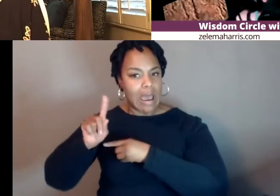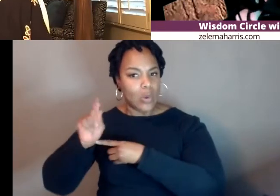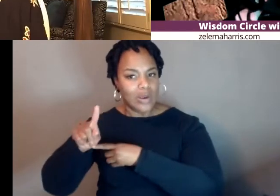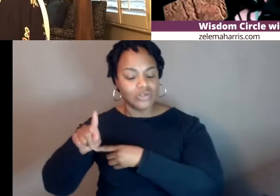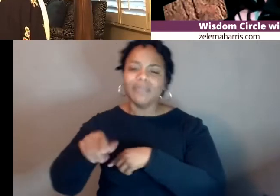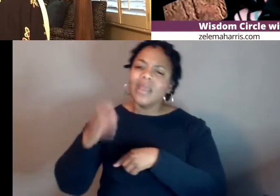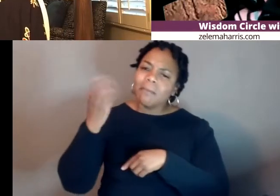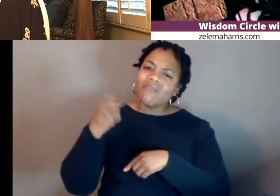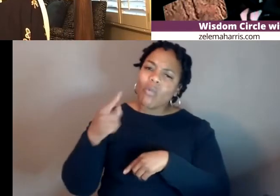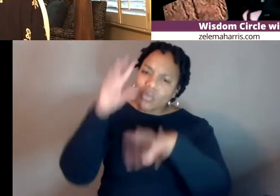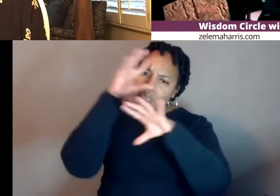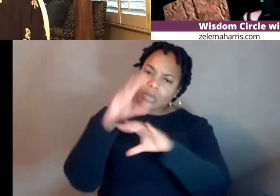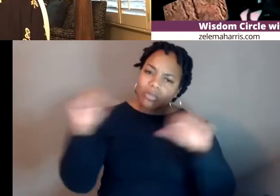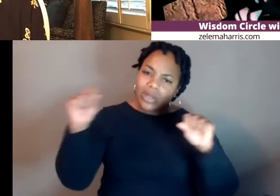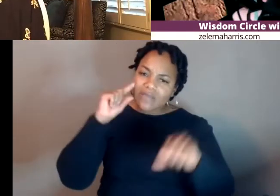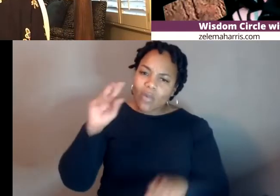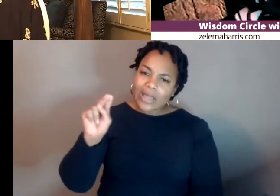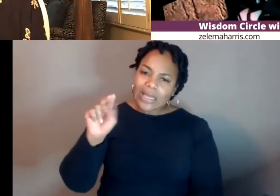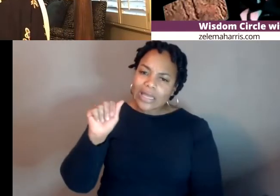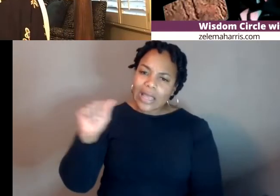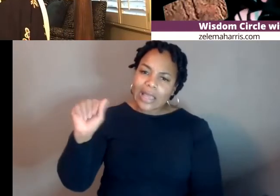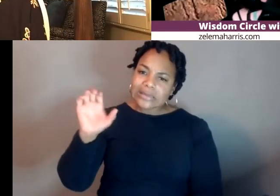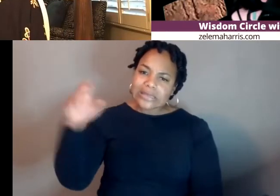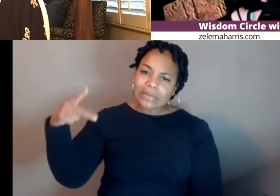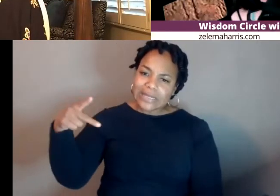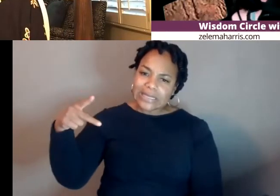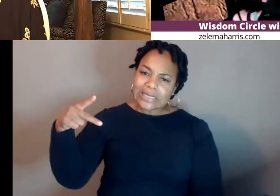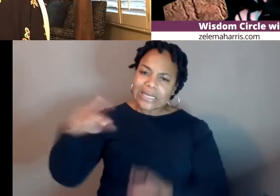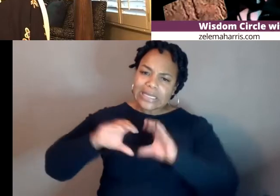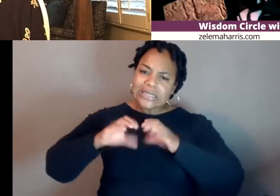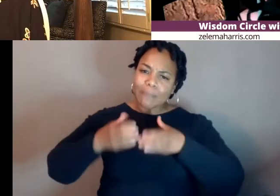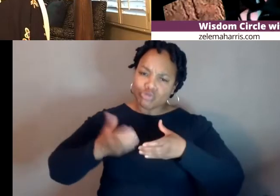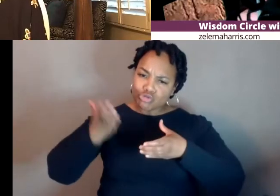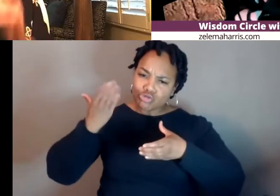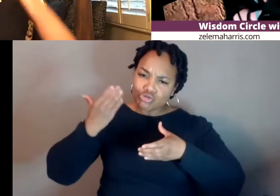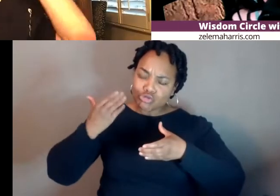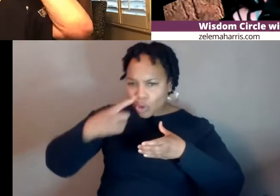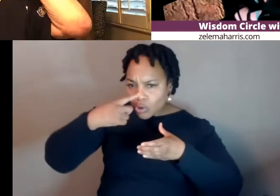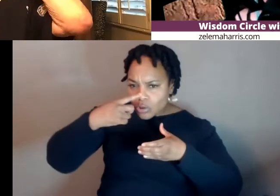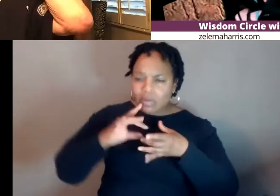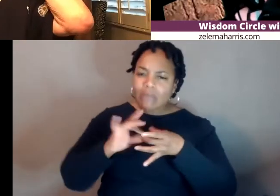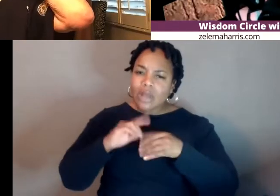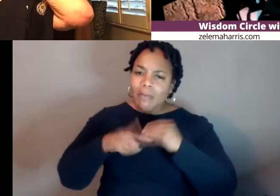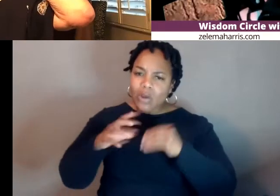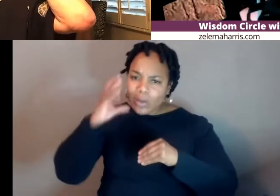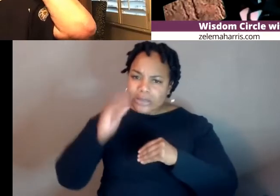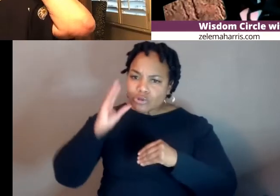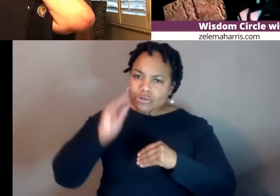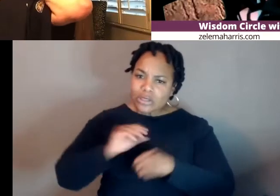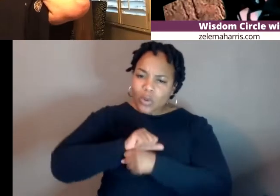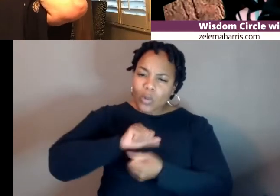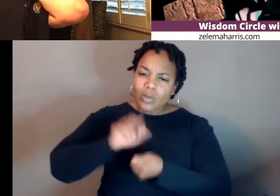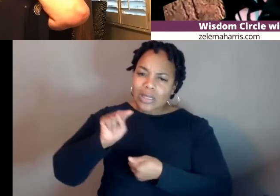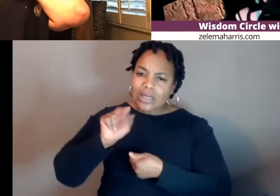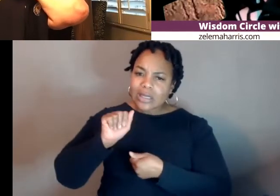president for the NAACP chapters. Can you share your experience with that? And what were